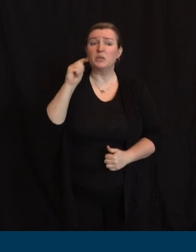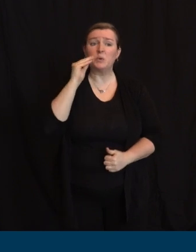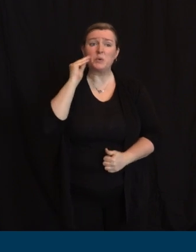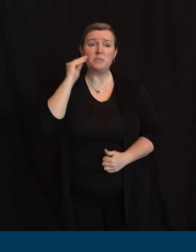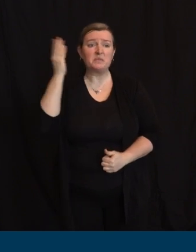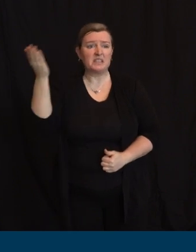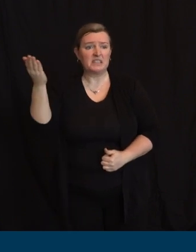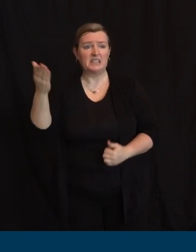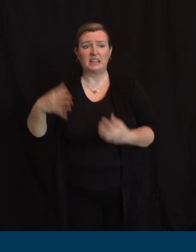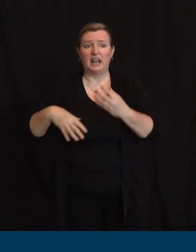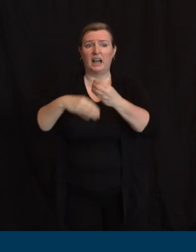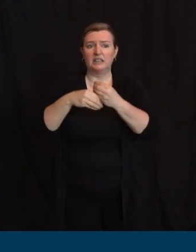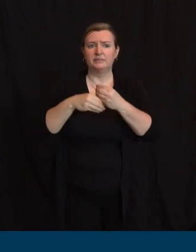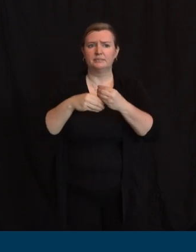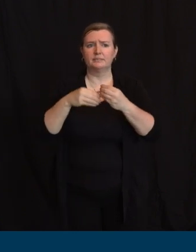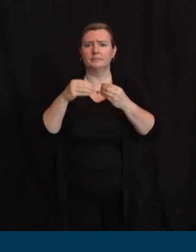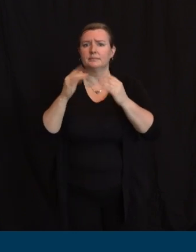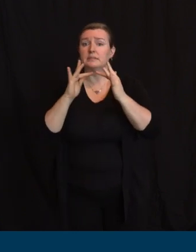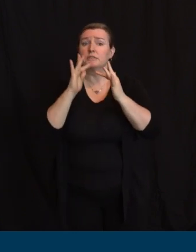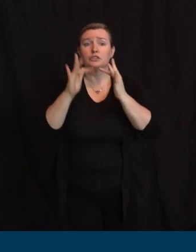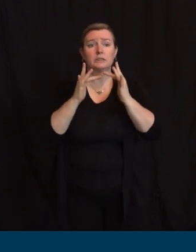the online dashboard.